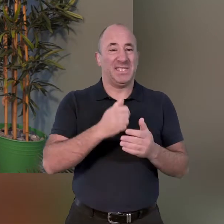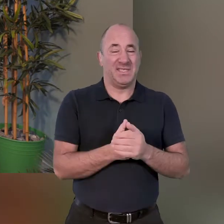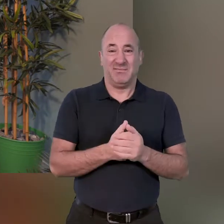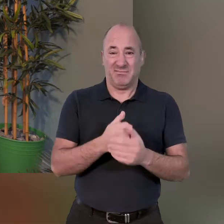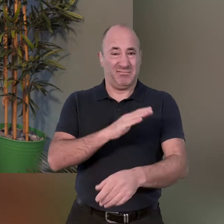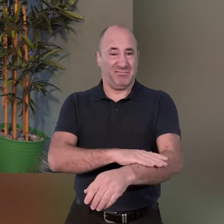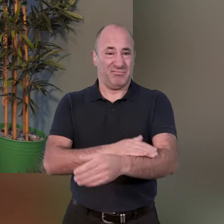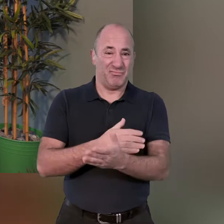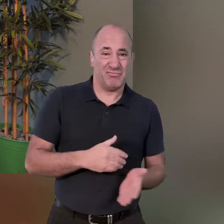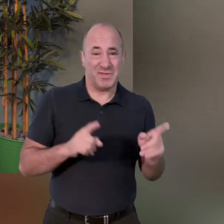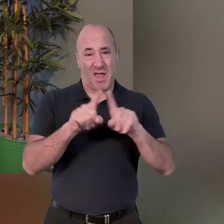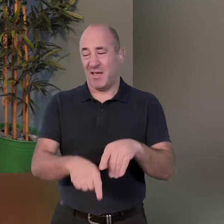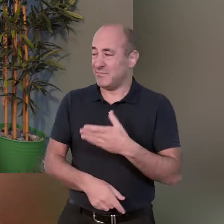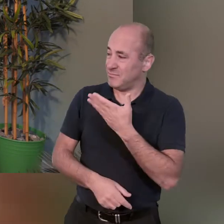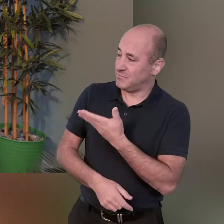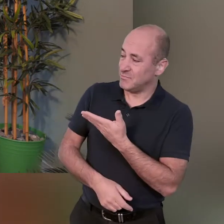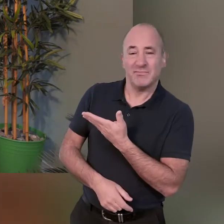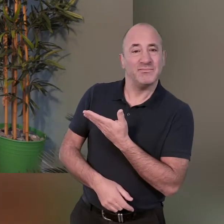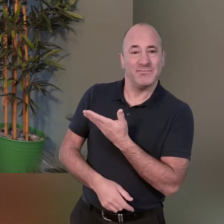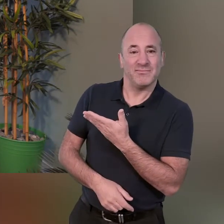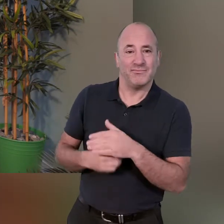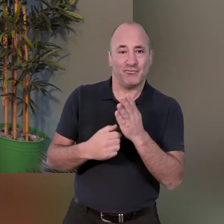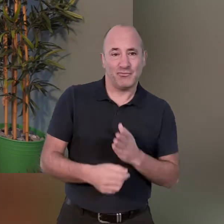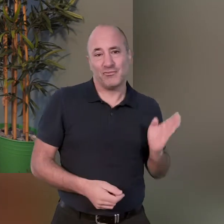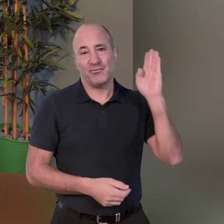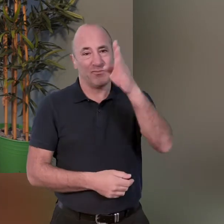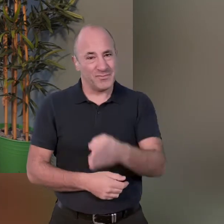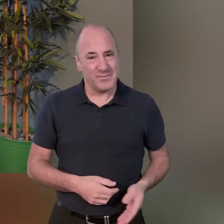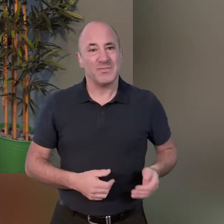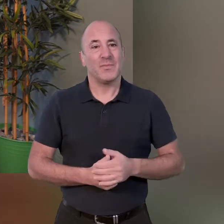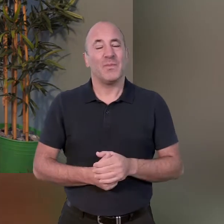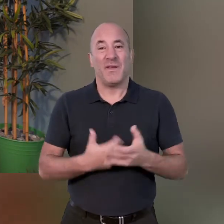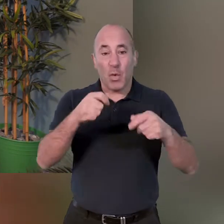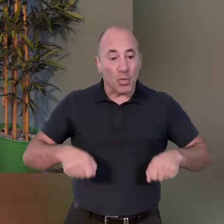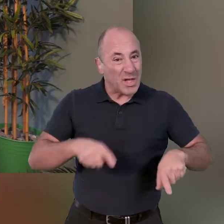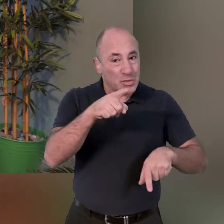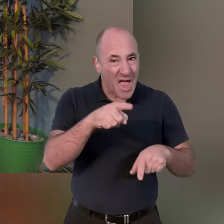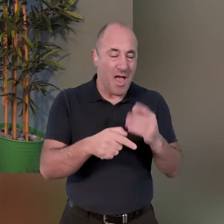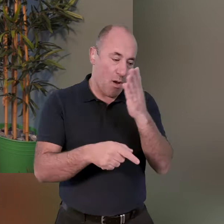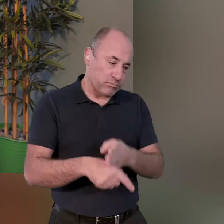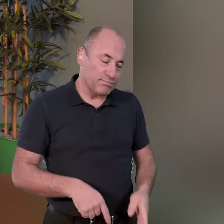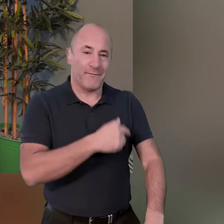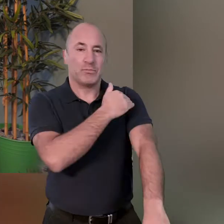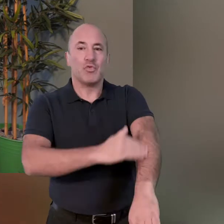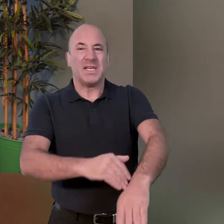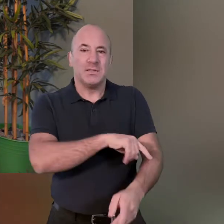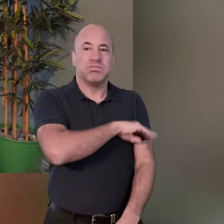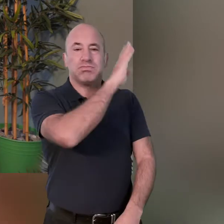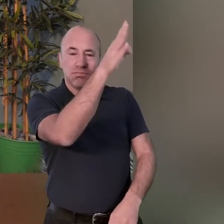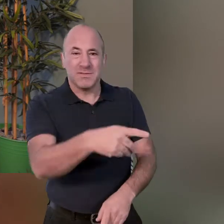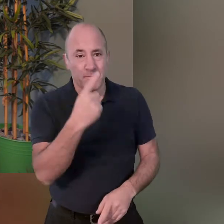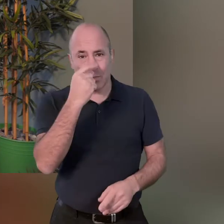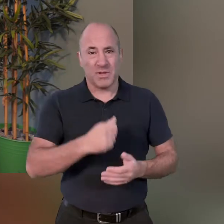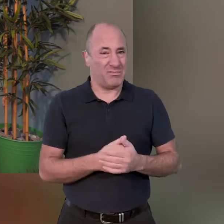do is swing our arm around in a big circle by the side of us here, brushing past our ear, down by our legs and past your wheel if you've